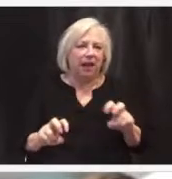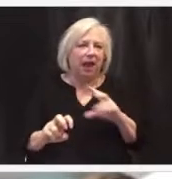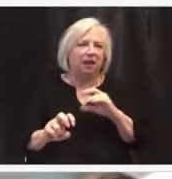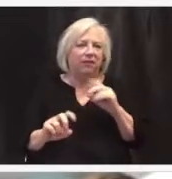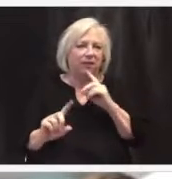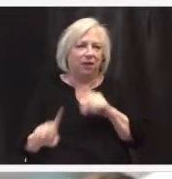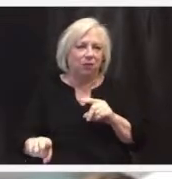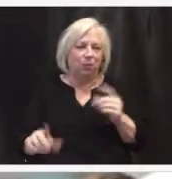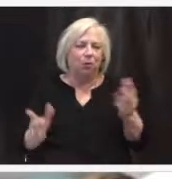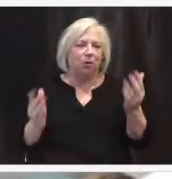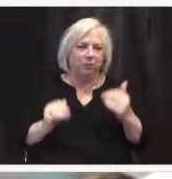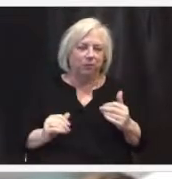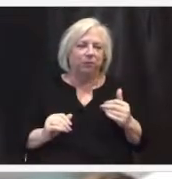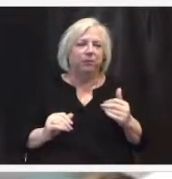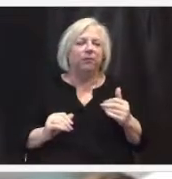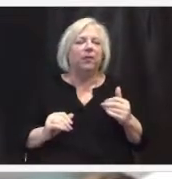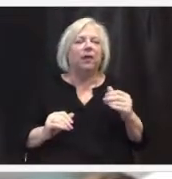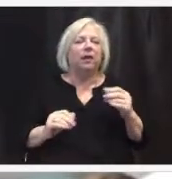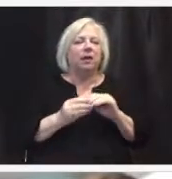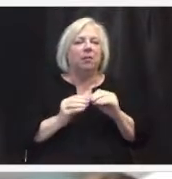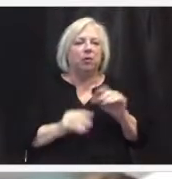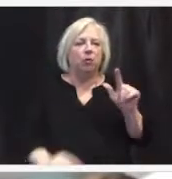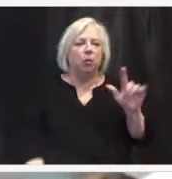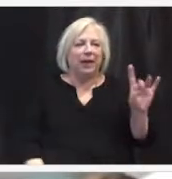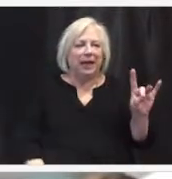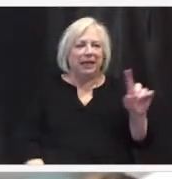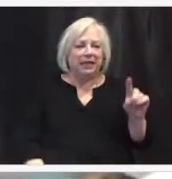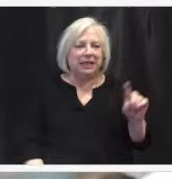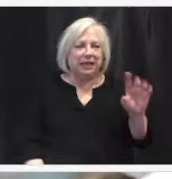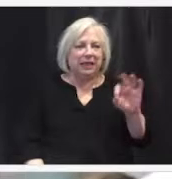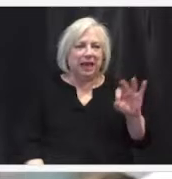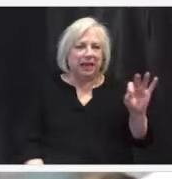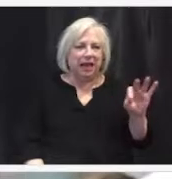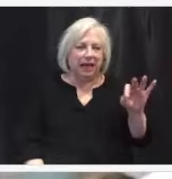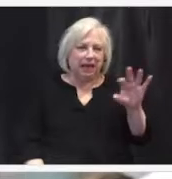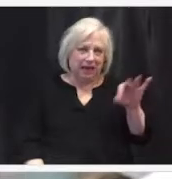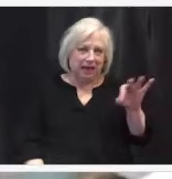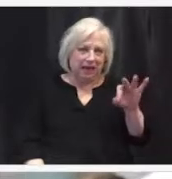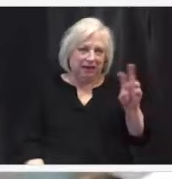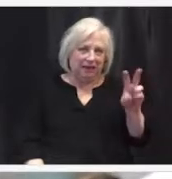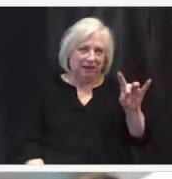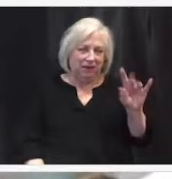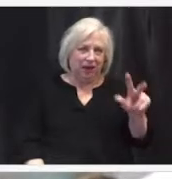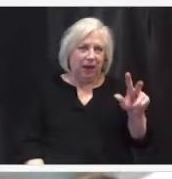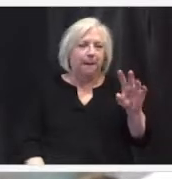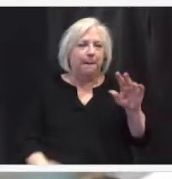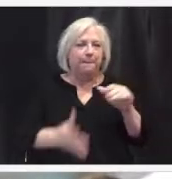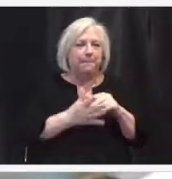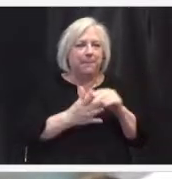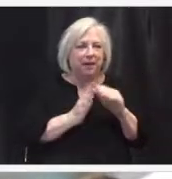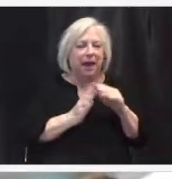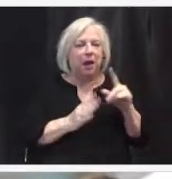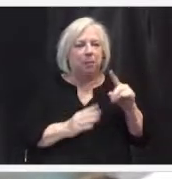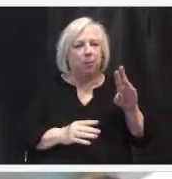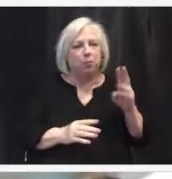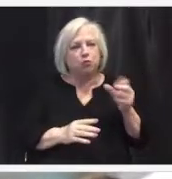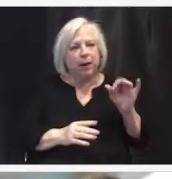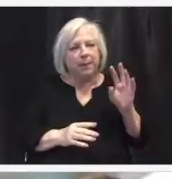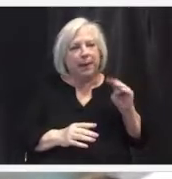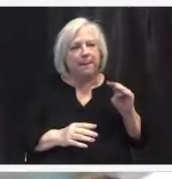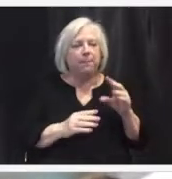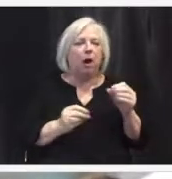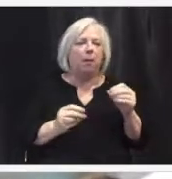staff report. Item 28, Z9963A, Midtown Premium Properties 4,